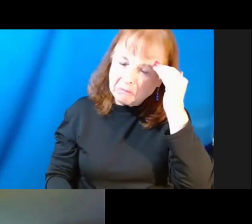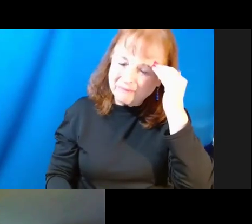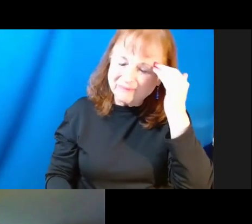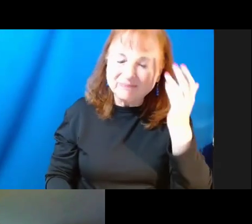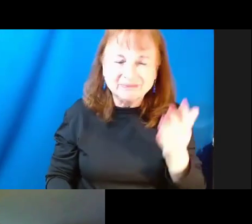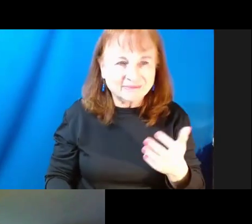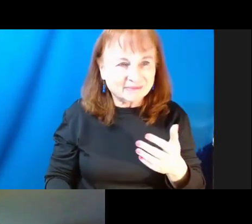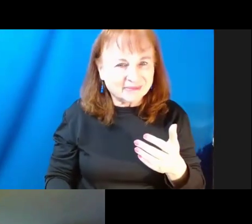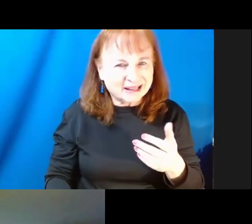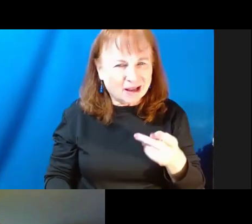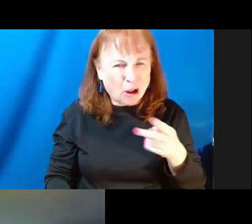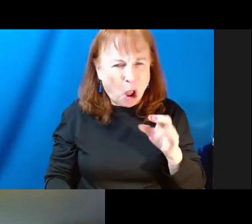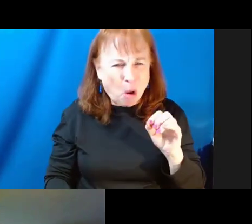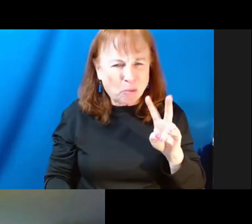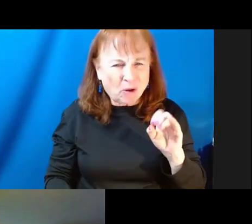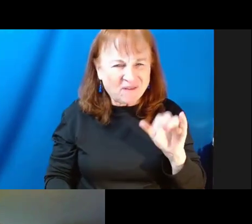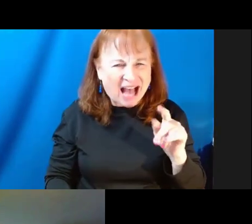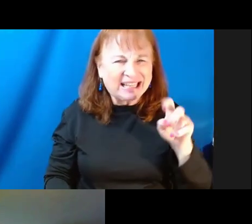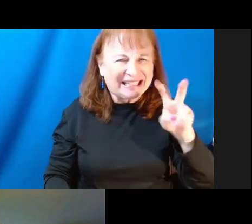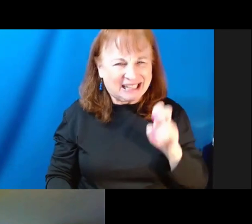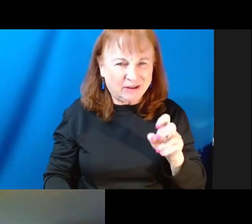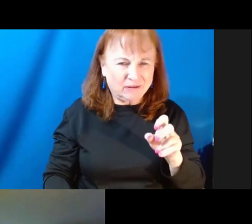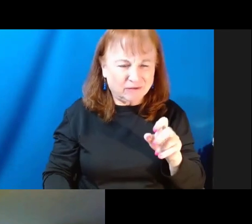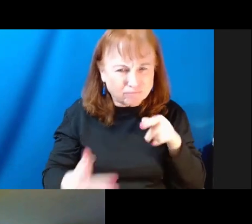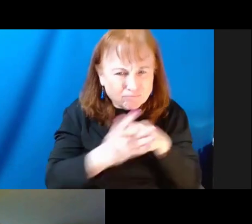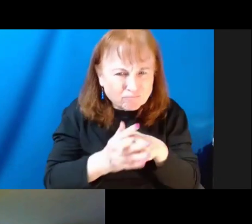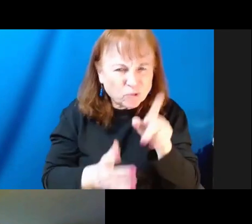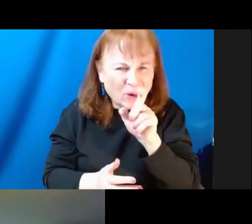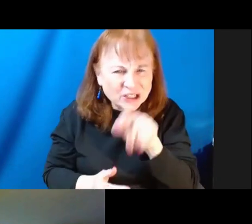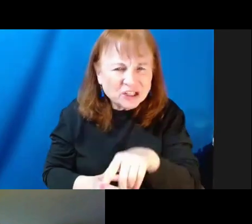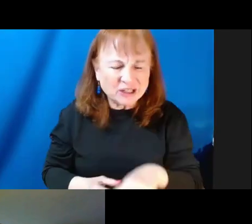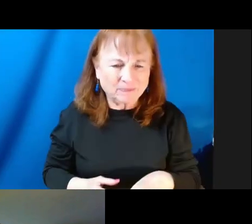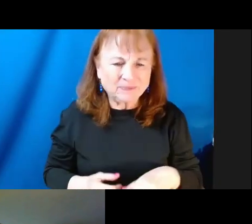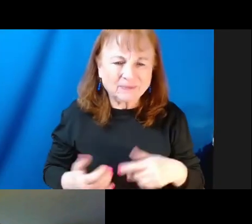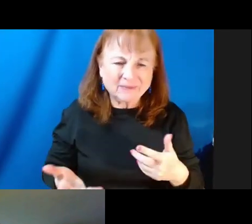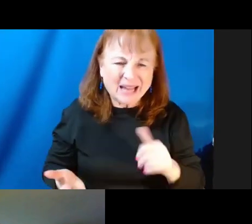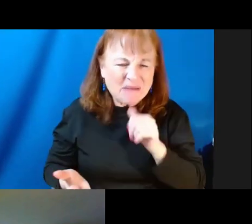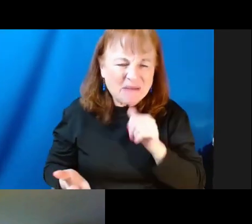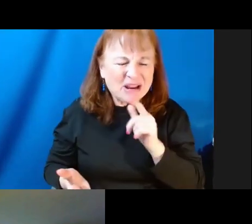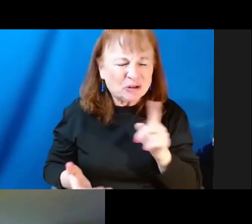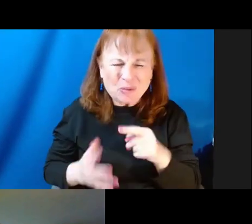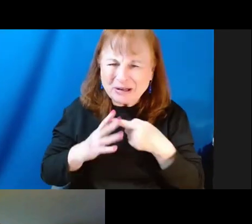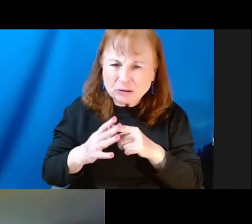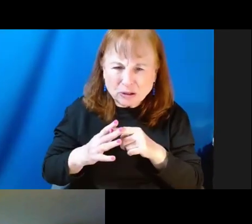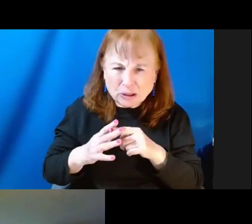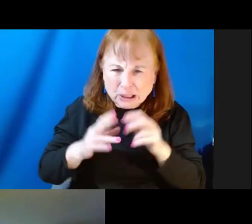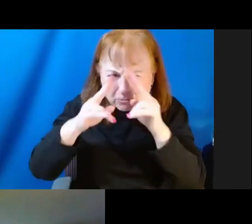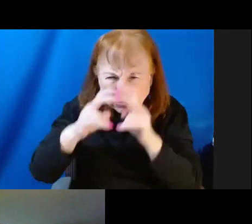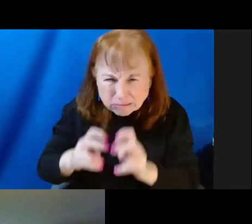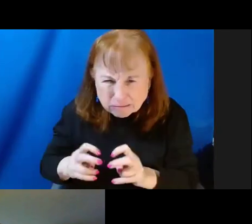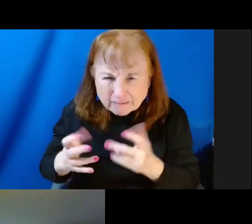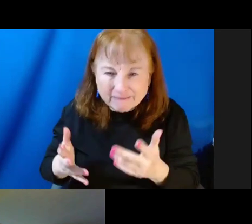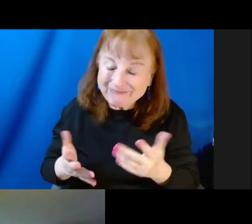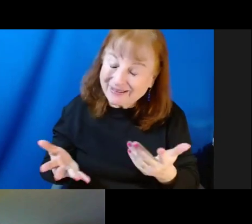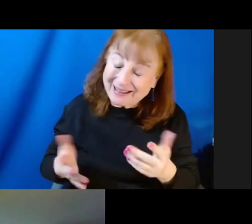such a provocative question for me, and um, I'm not sure where to start tackling it, but yeah,